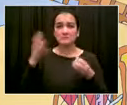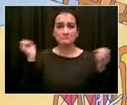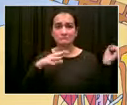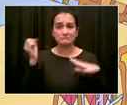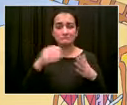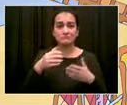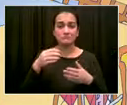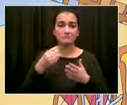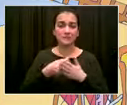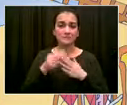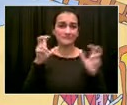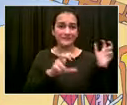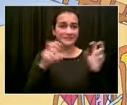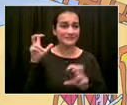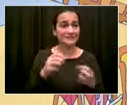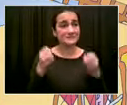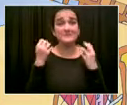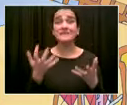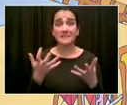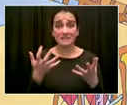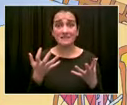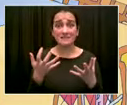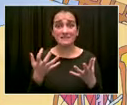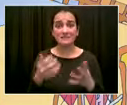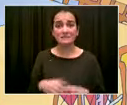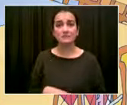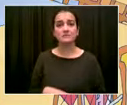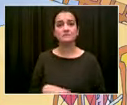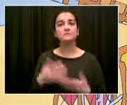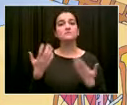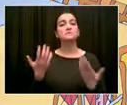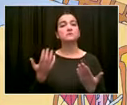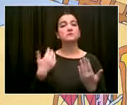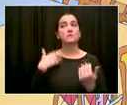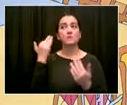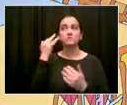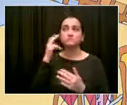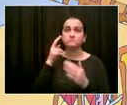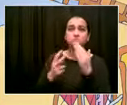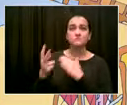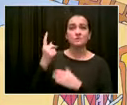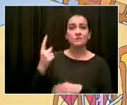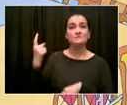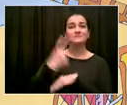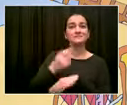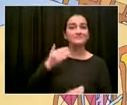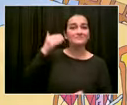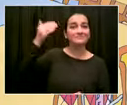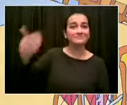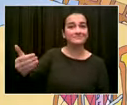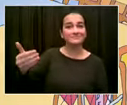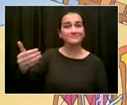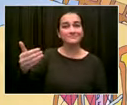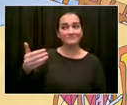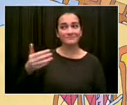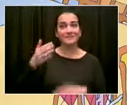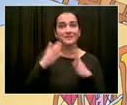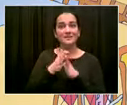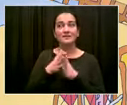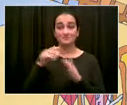day where I hope we can be literally the public health capital of the world. But we should be a life sciences capital. We've invested a